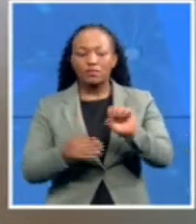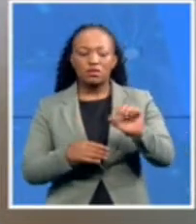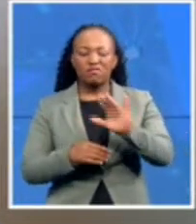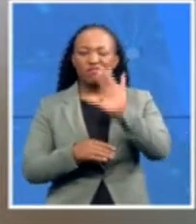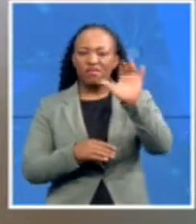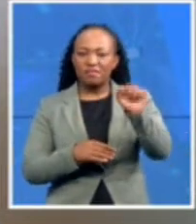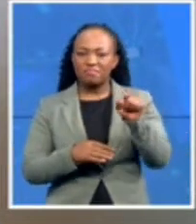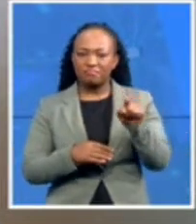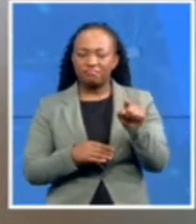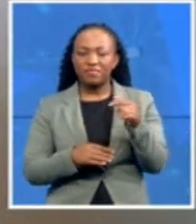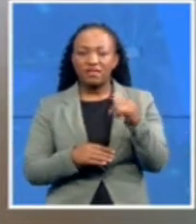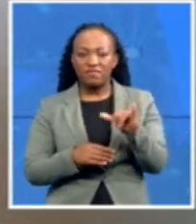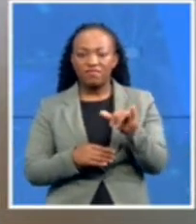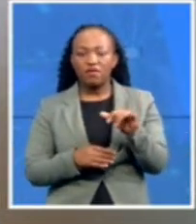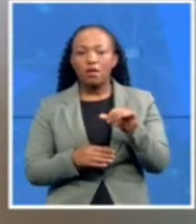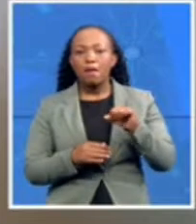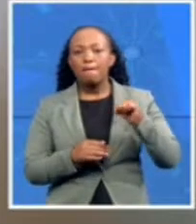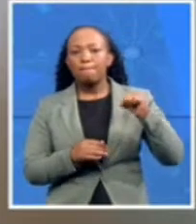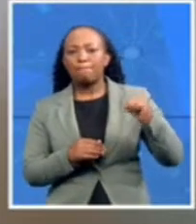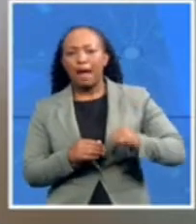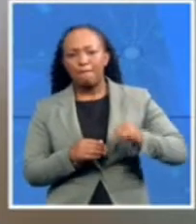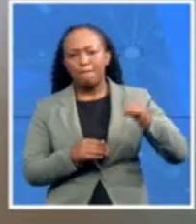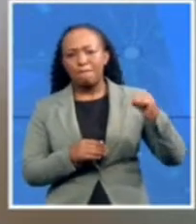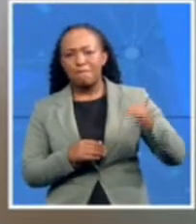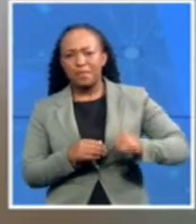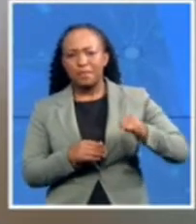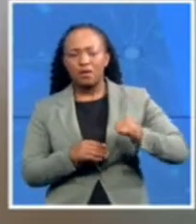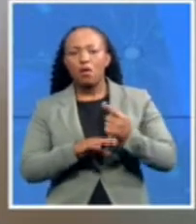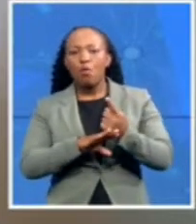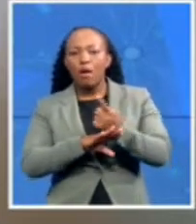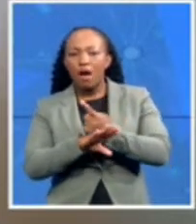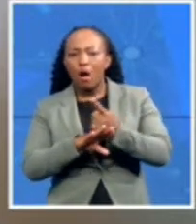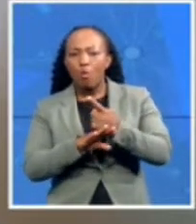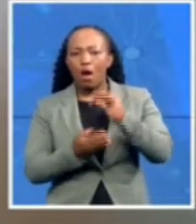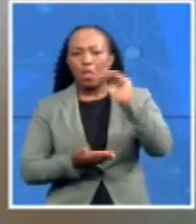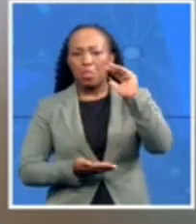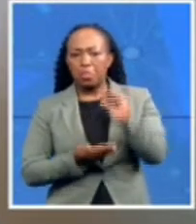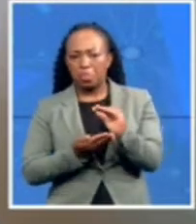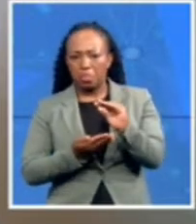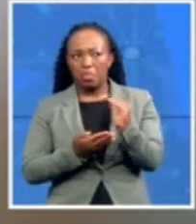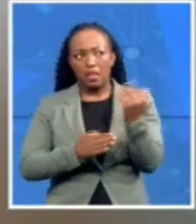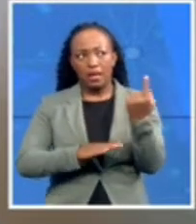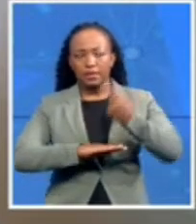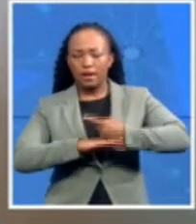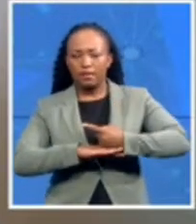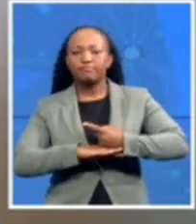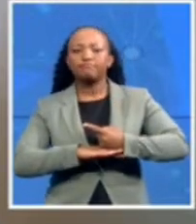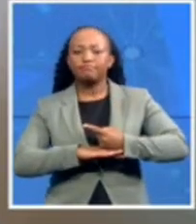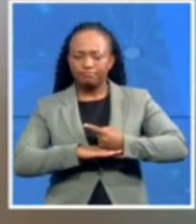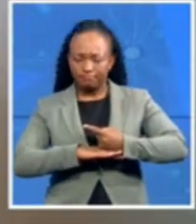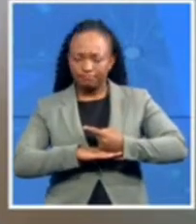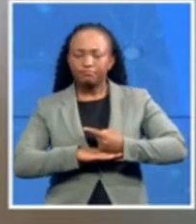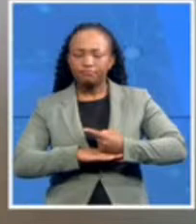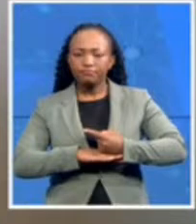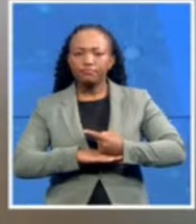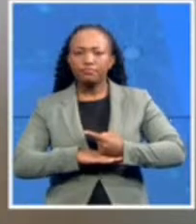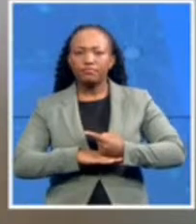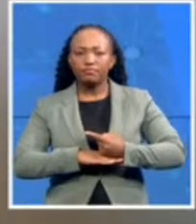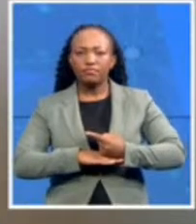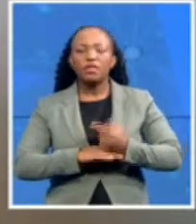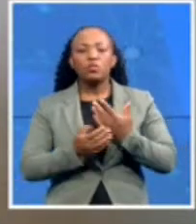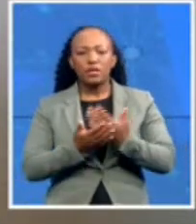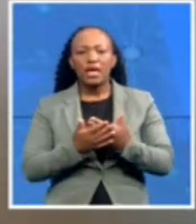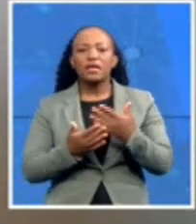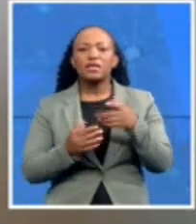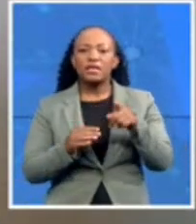just 1 hour less a day, and you'll still get rid of all of your dirt in the water, it's just 1 hour less a day,